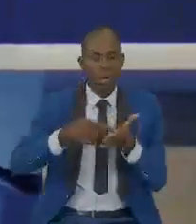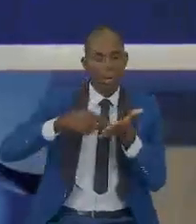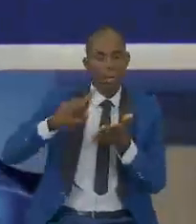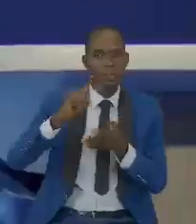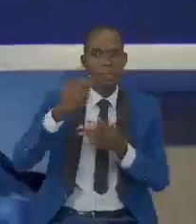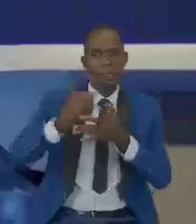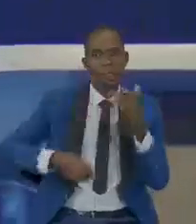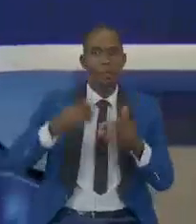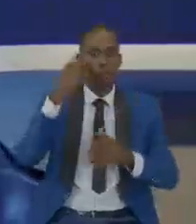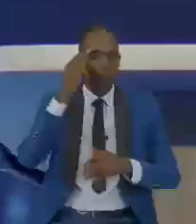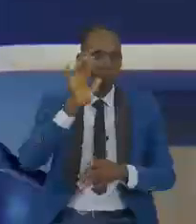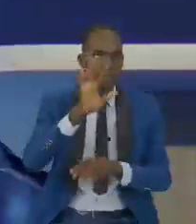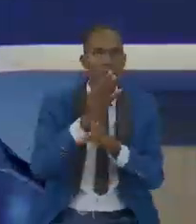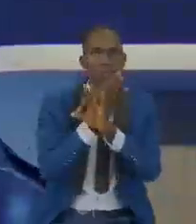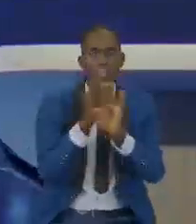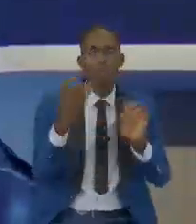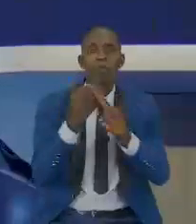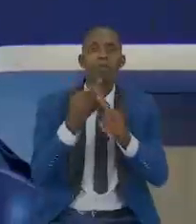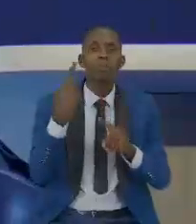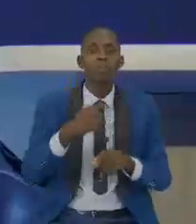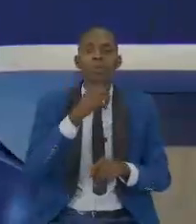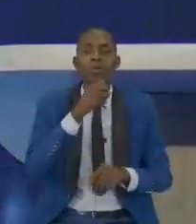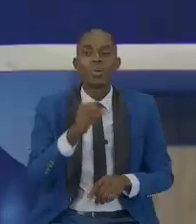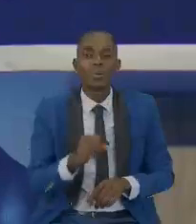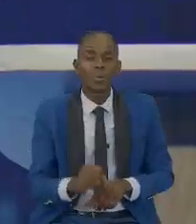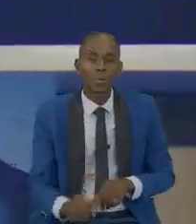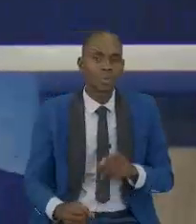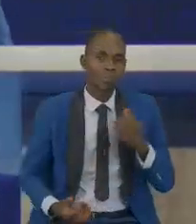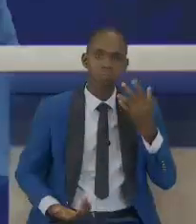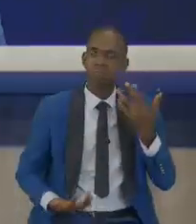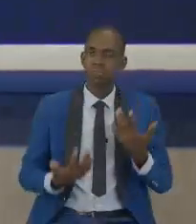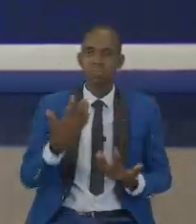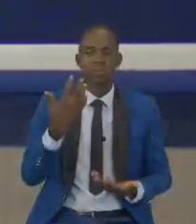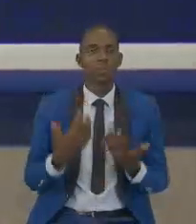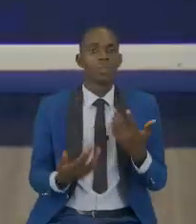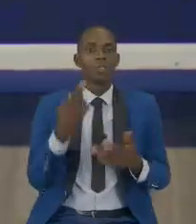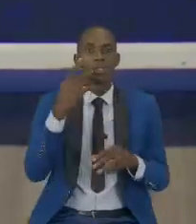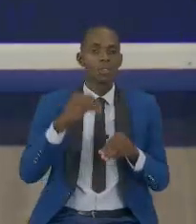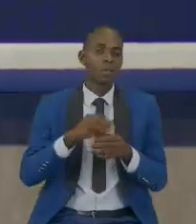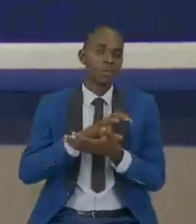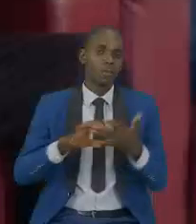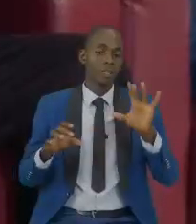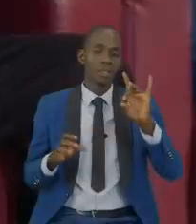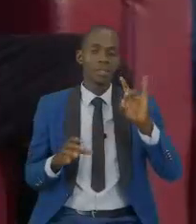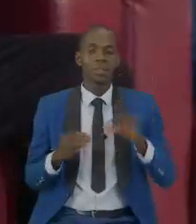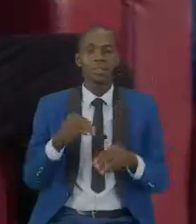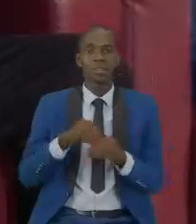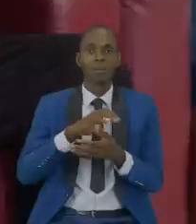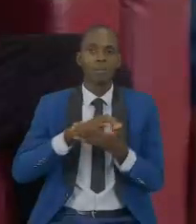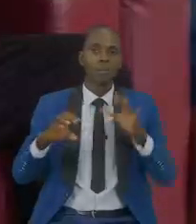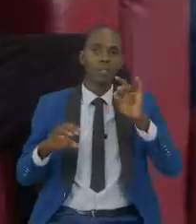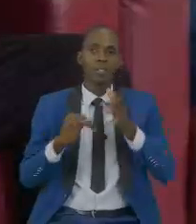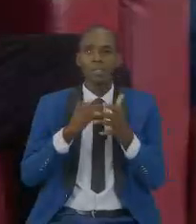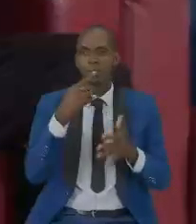freedom from the ancient furnace. Look at verse 8. In verse 8 it says, for